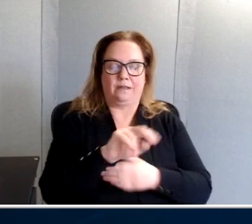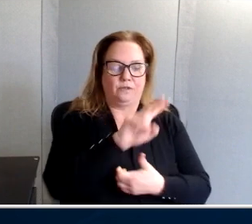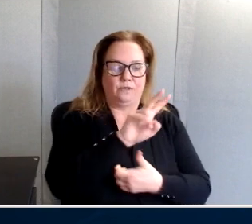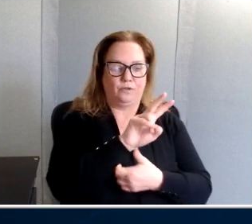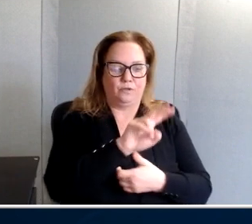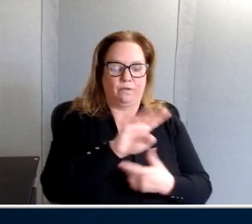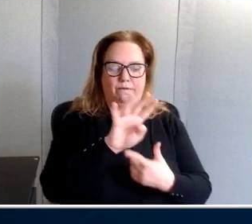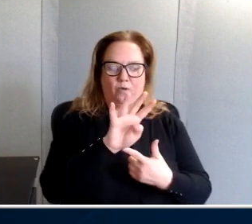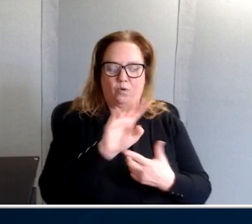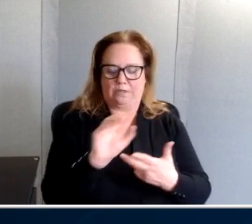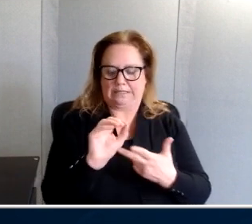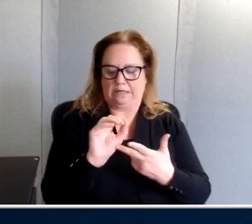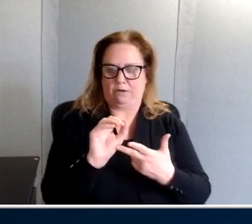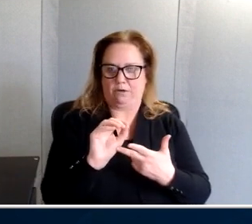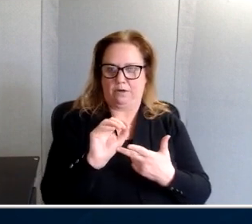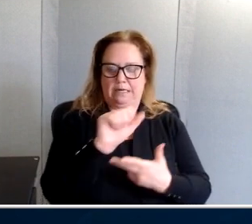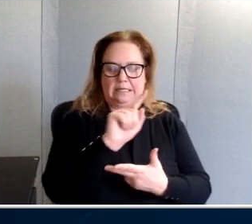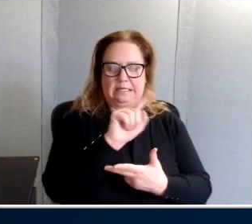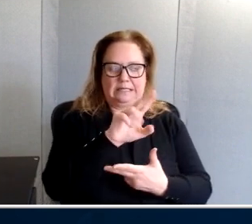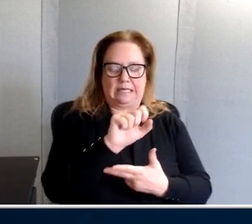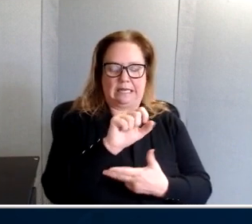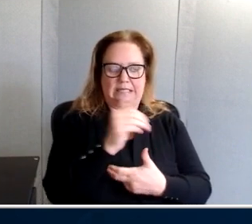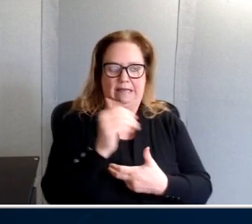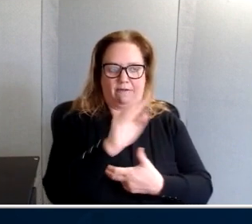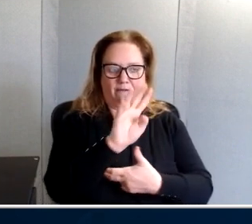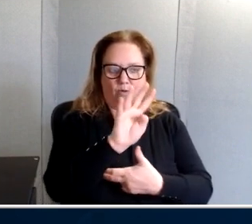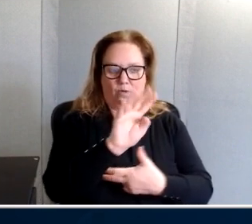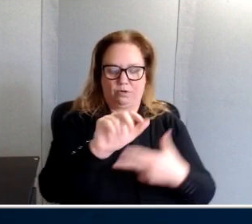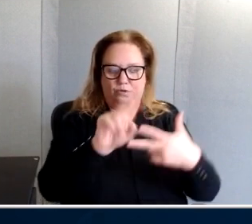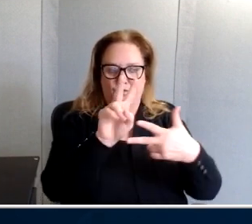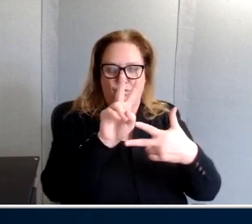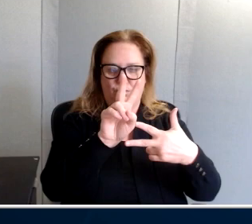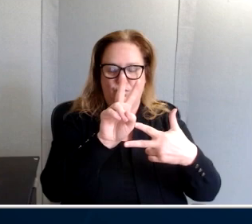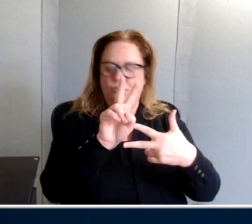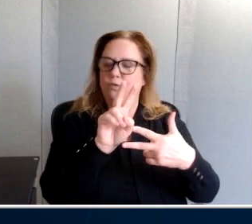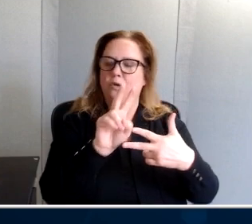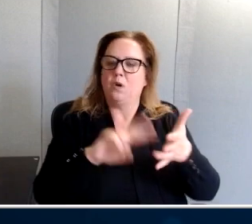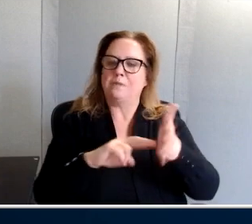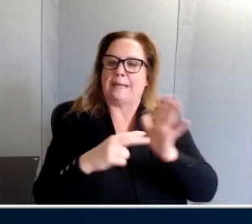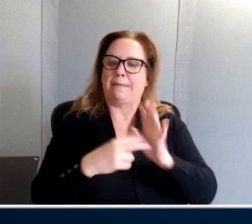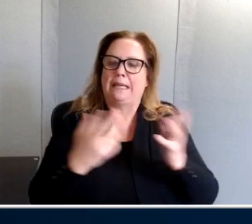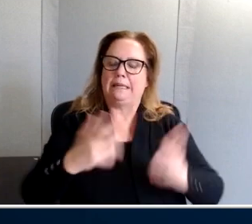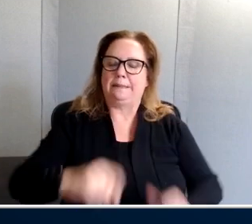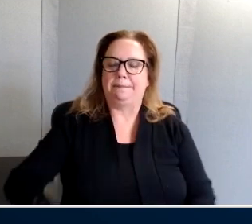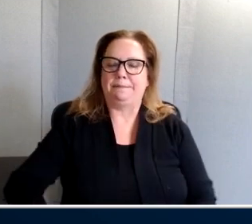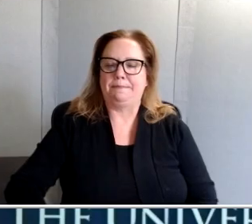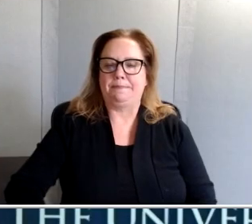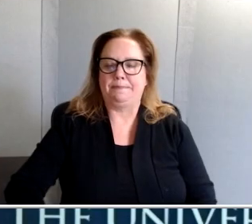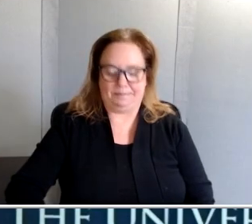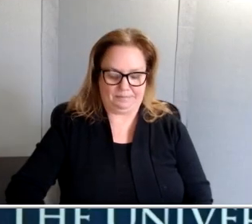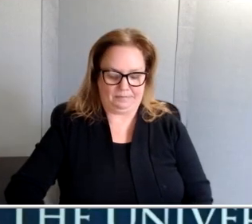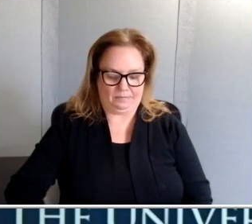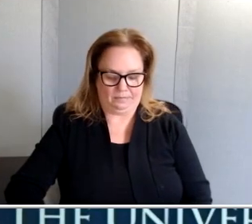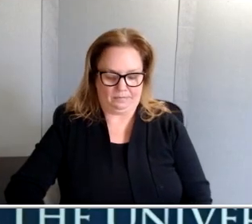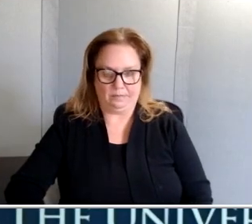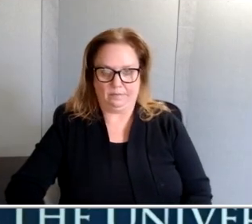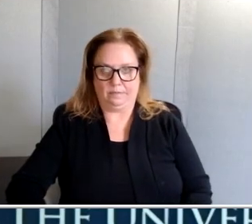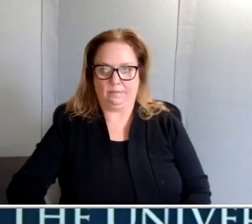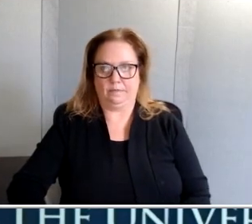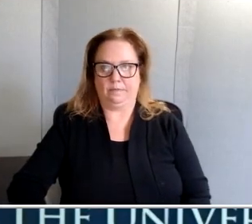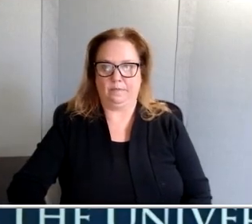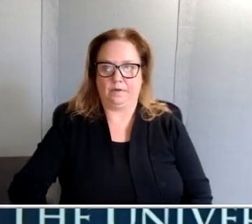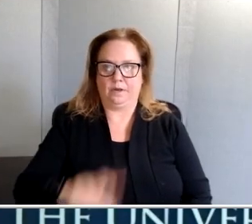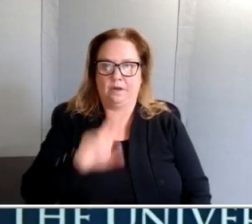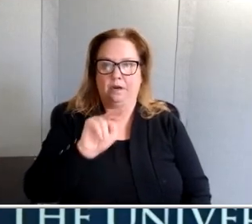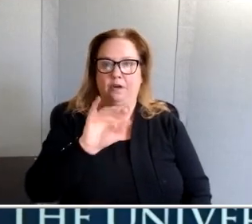0. His status changed from level 4 to level 2. What does that status represent? Yeah, so the UNOS, which is United